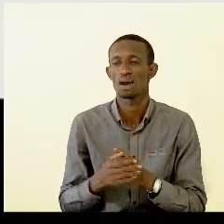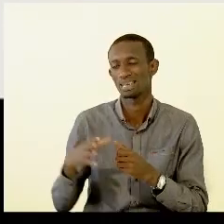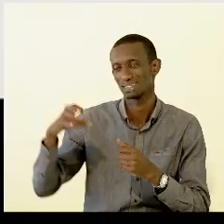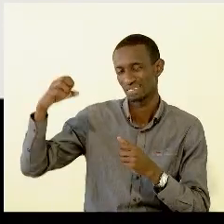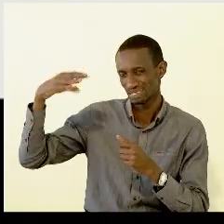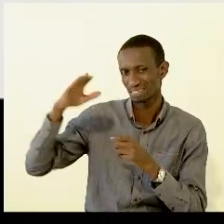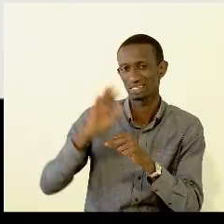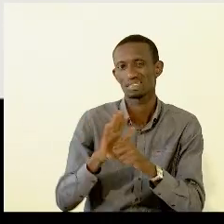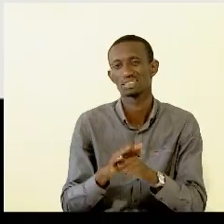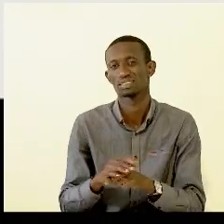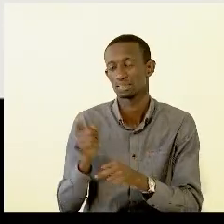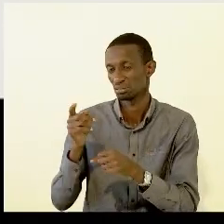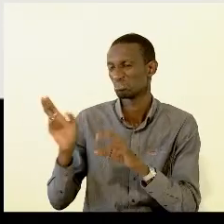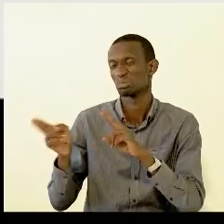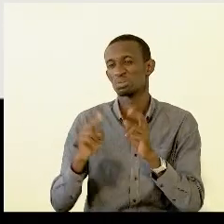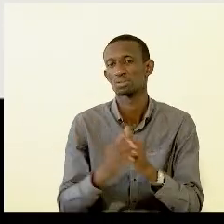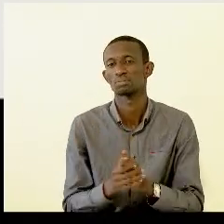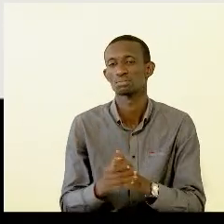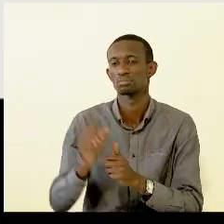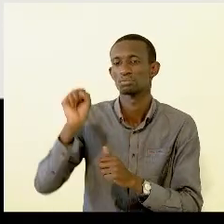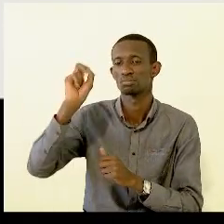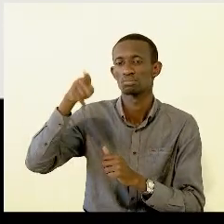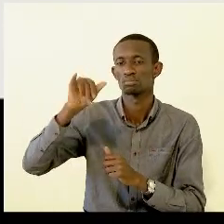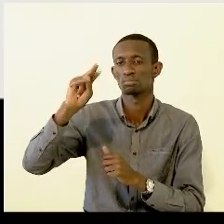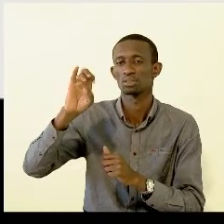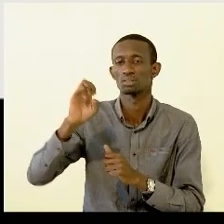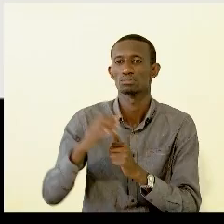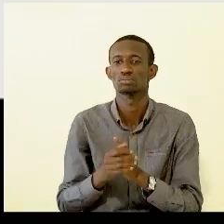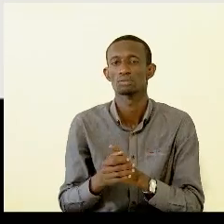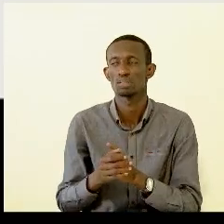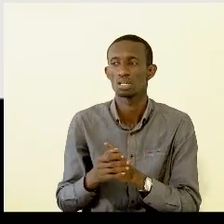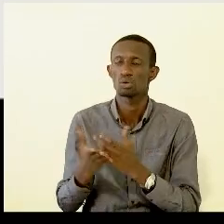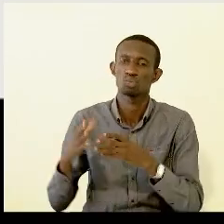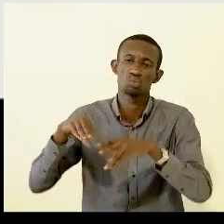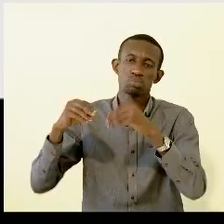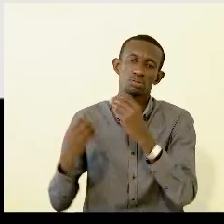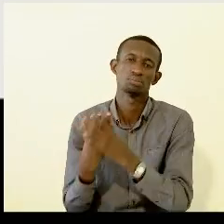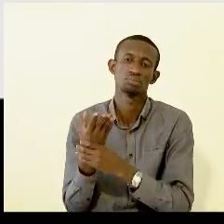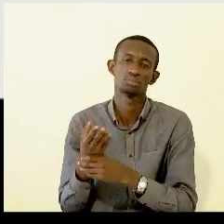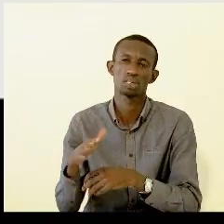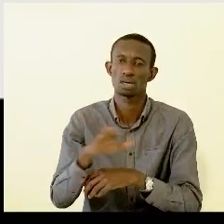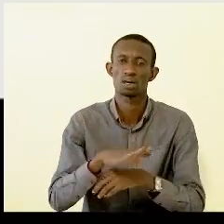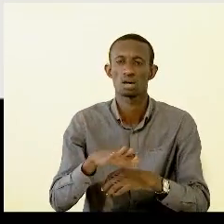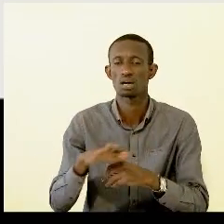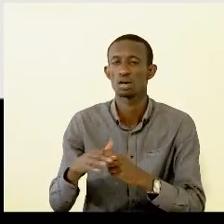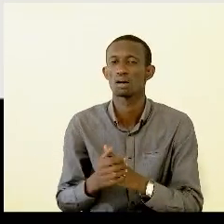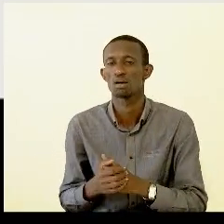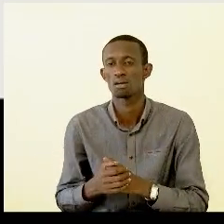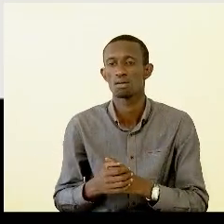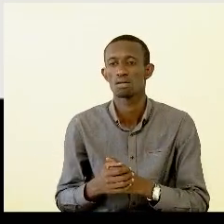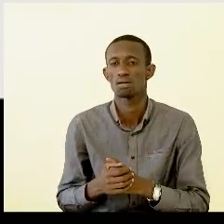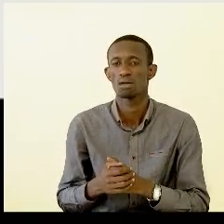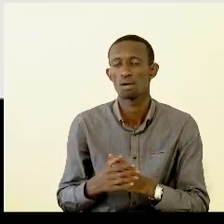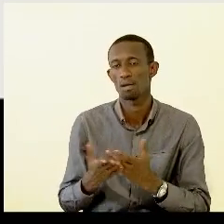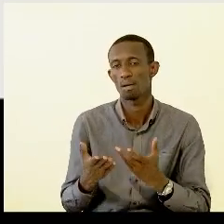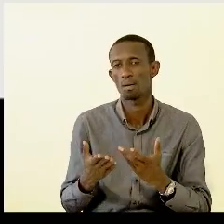sunshine. This is common. Spines are common to plants which live in arid